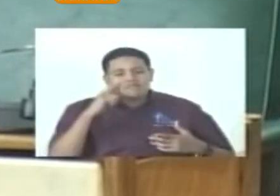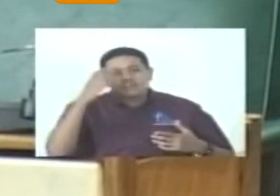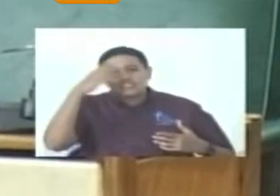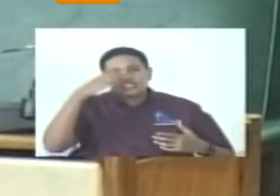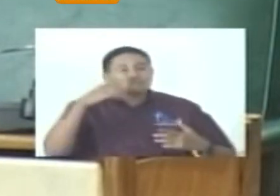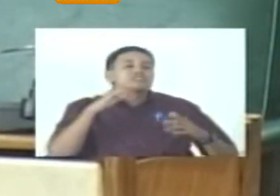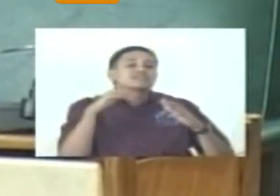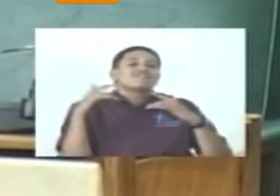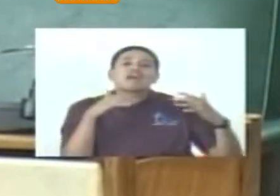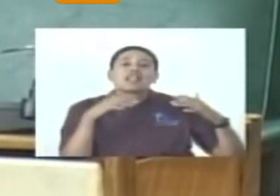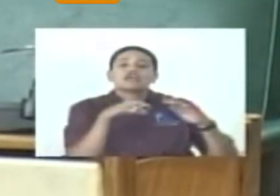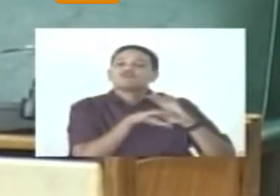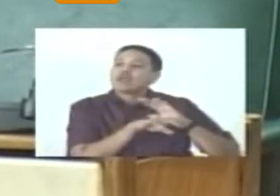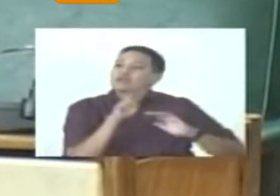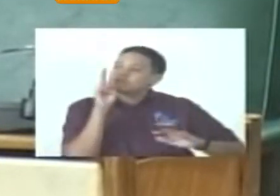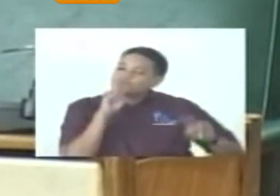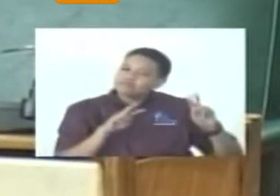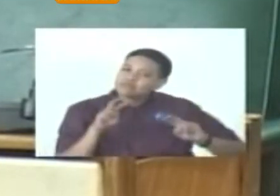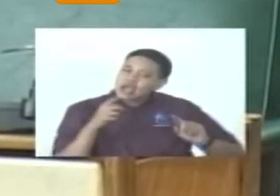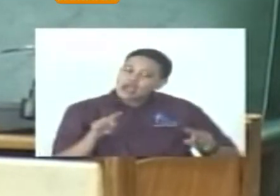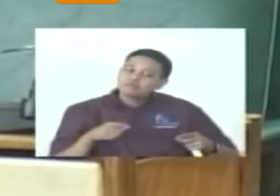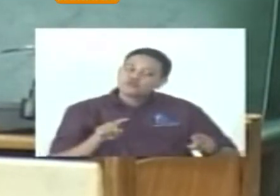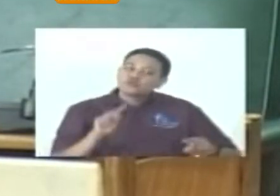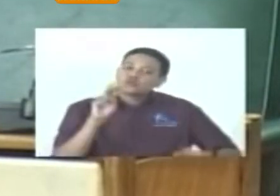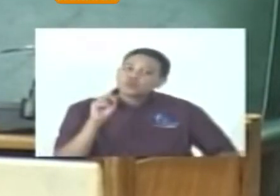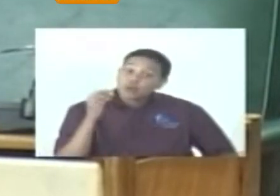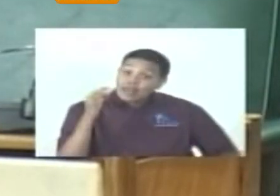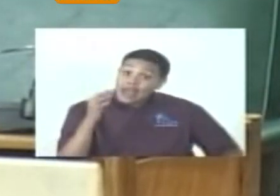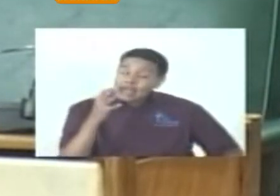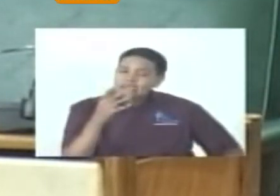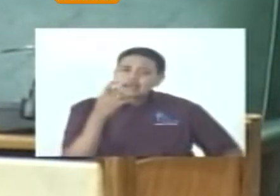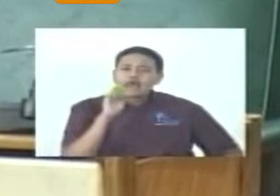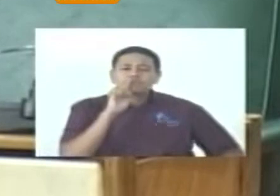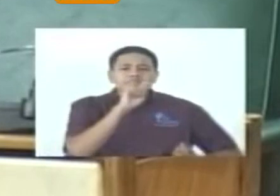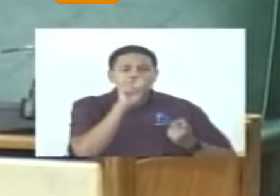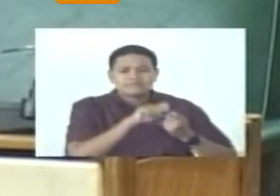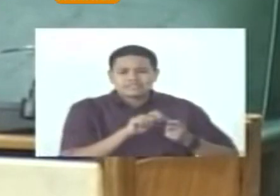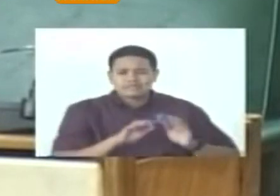serious violent crimes. During 2019, specifically,